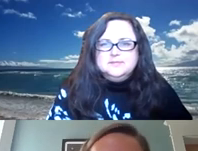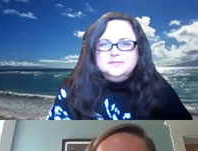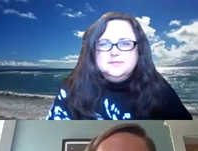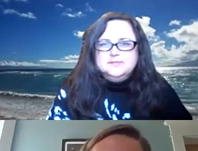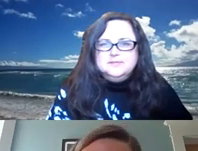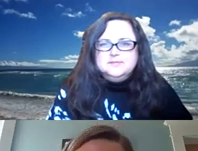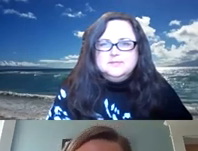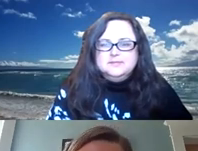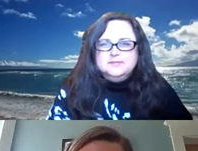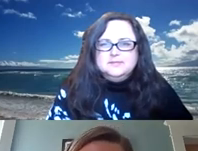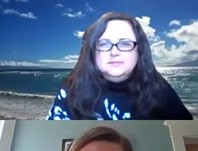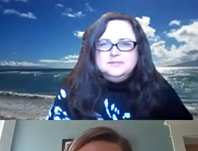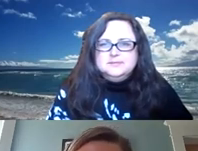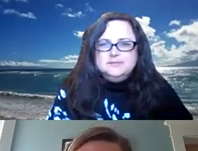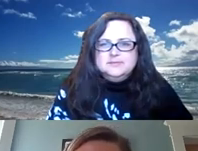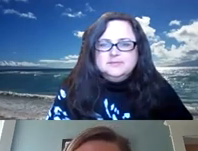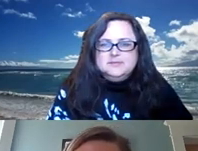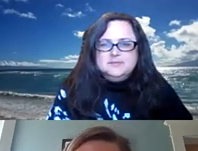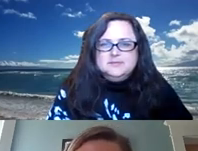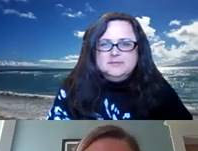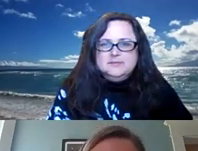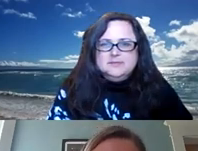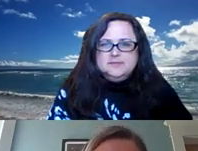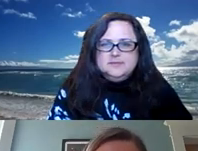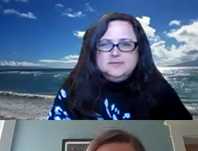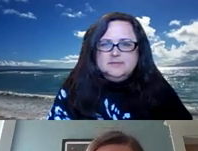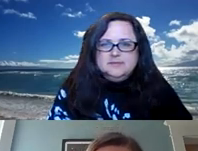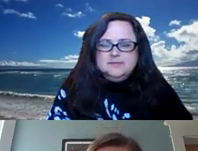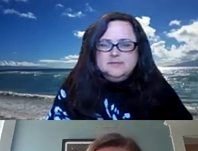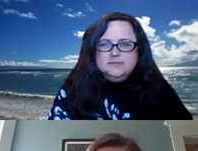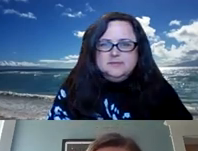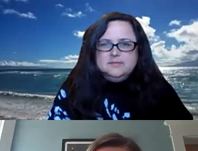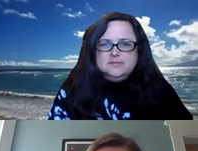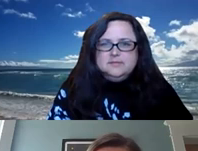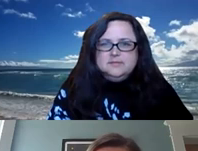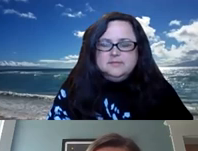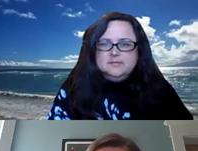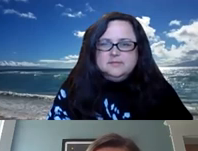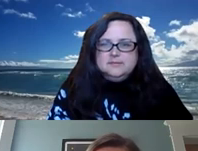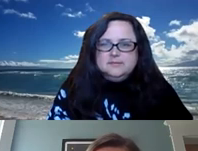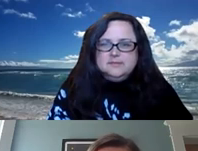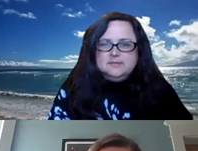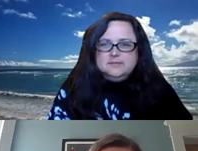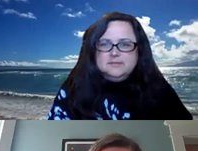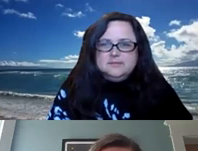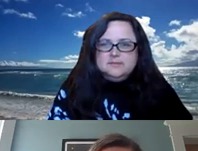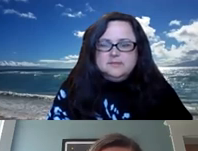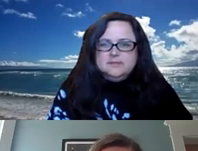communities. So professionally, I work in public health, health equity. We do racial justice-centered health equity work.